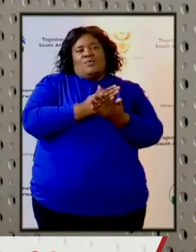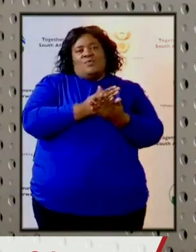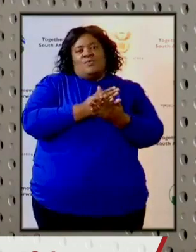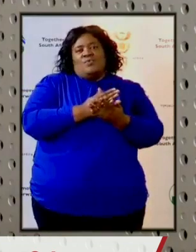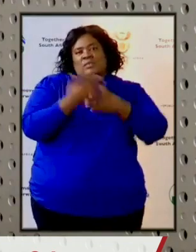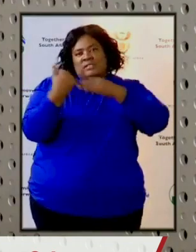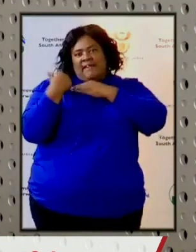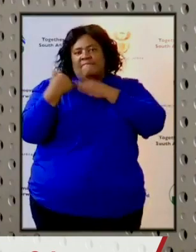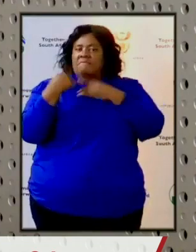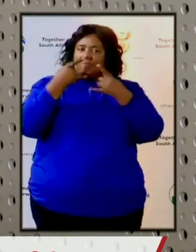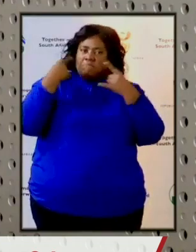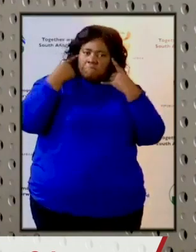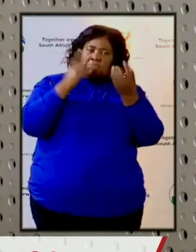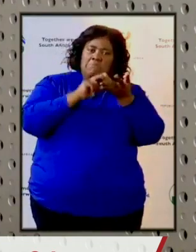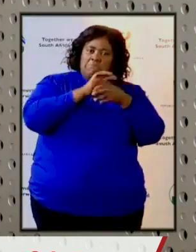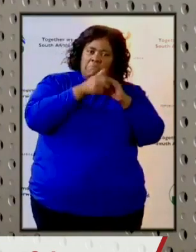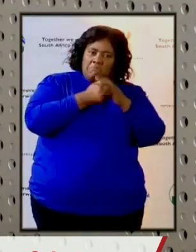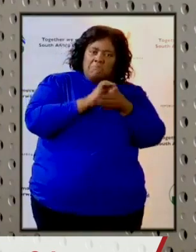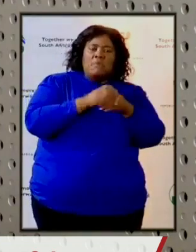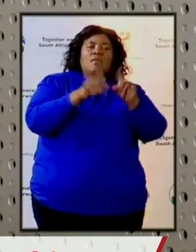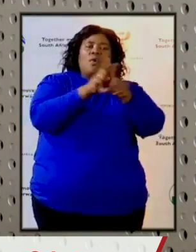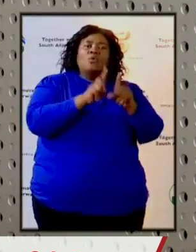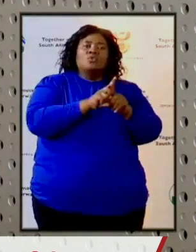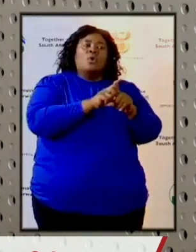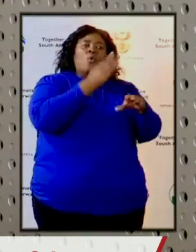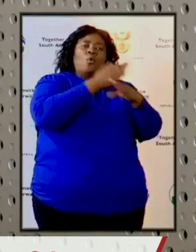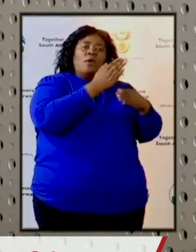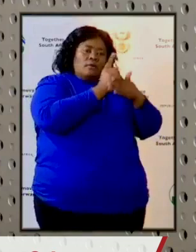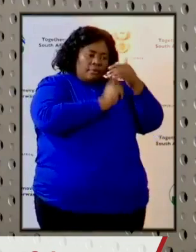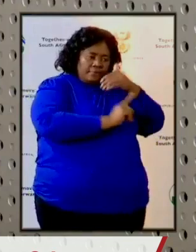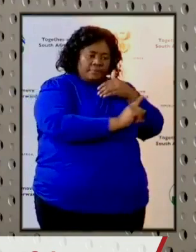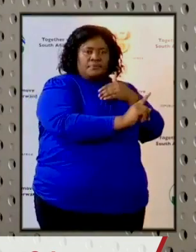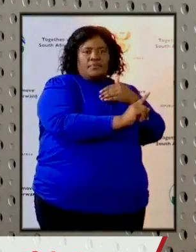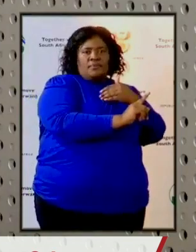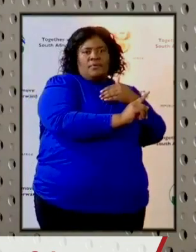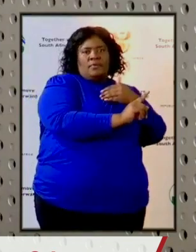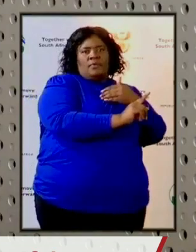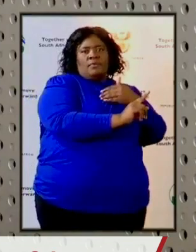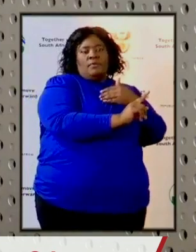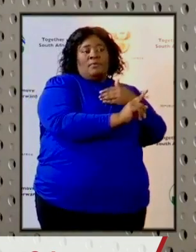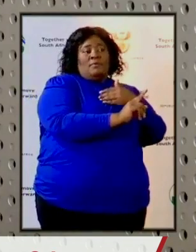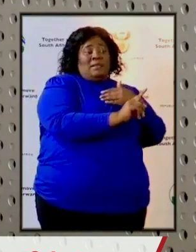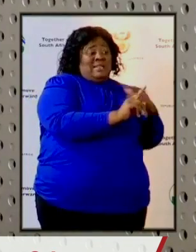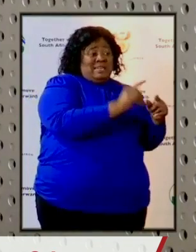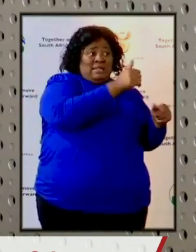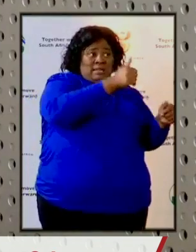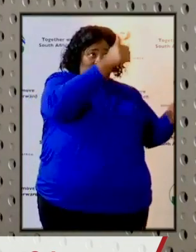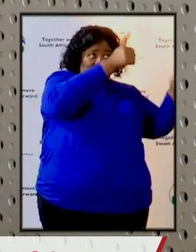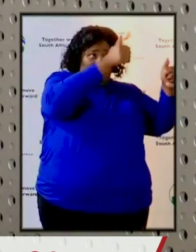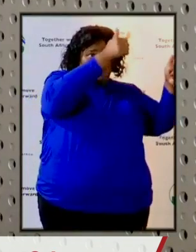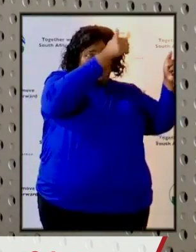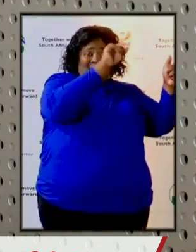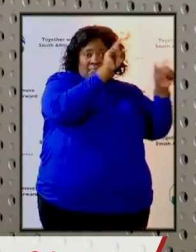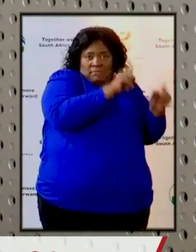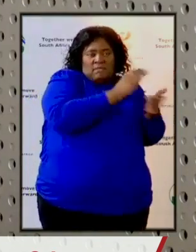And of course, when they come to work, the employers are supposed to make sure they screen them